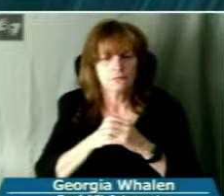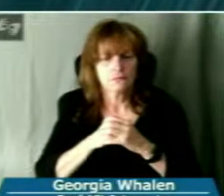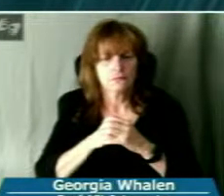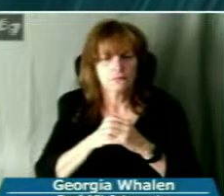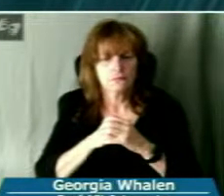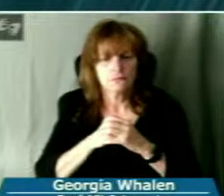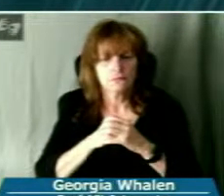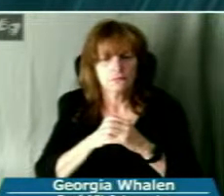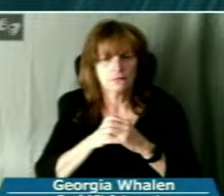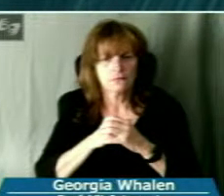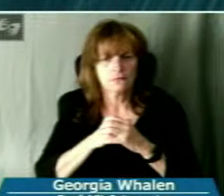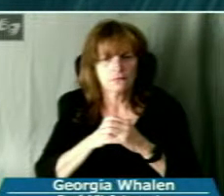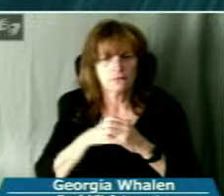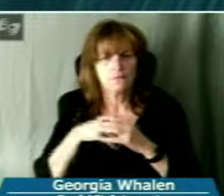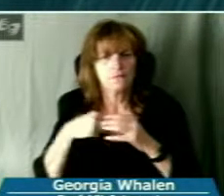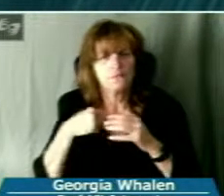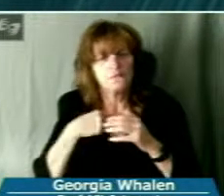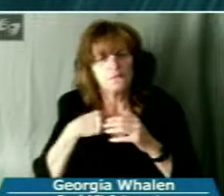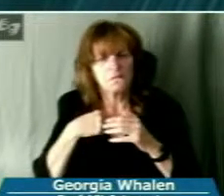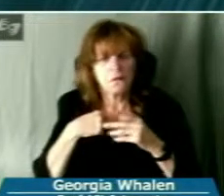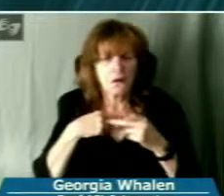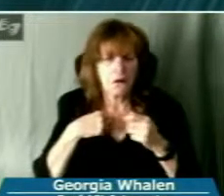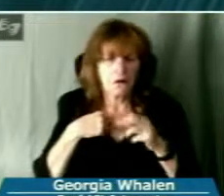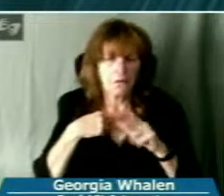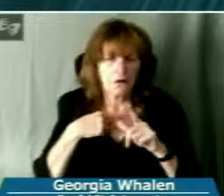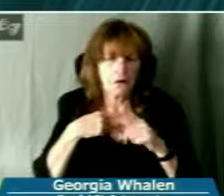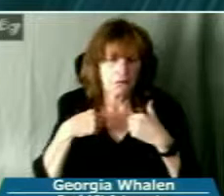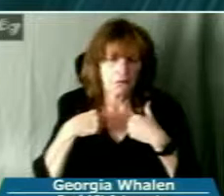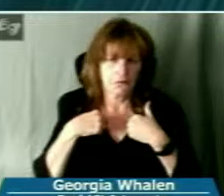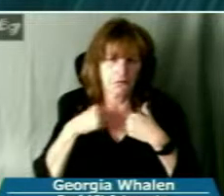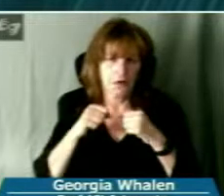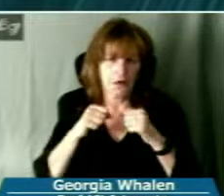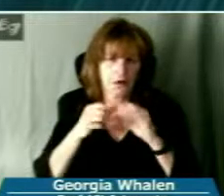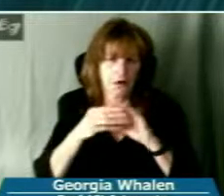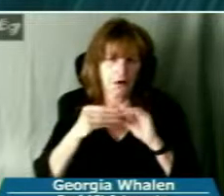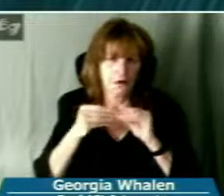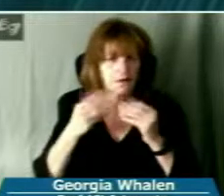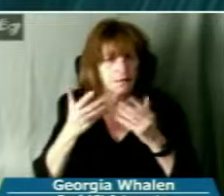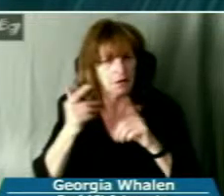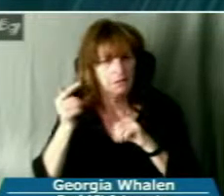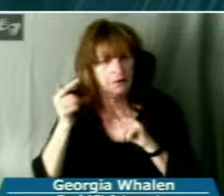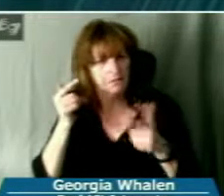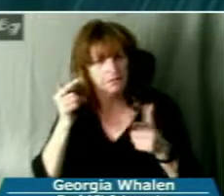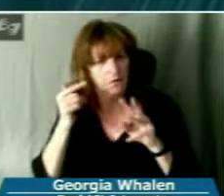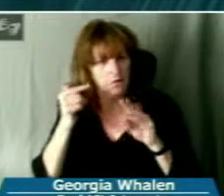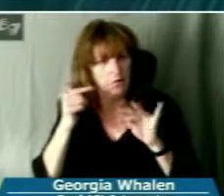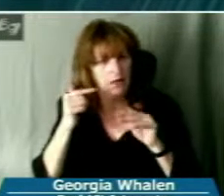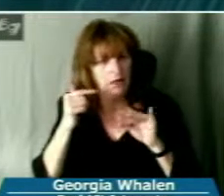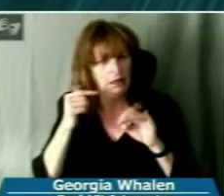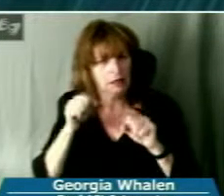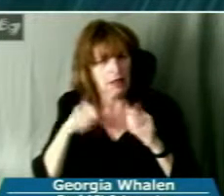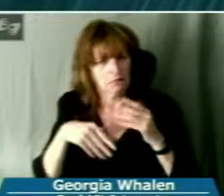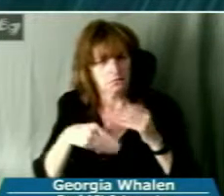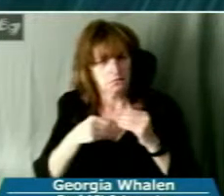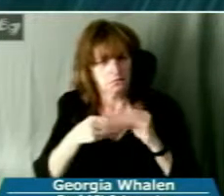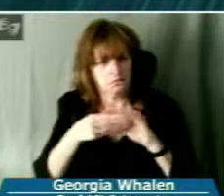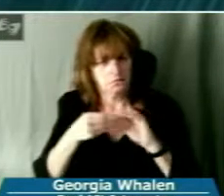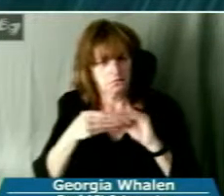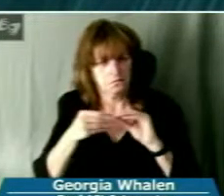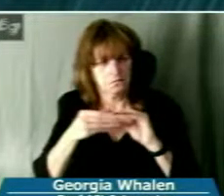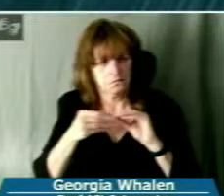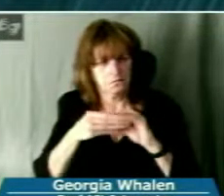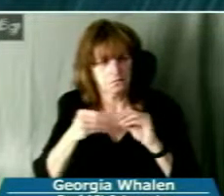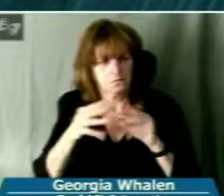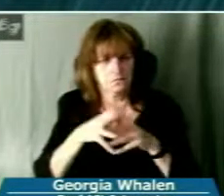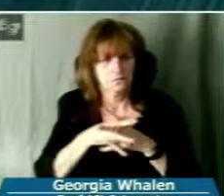I think I can start with that, and then Winnie, maybe ask you to jump in as well.